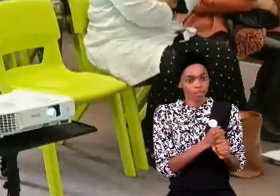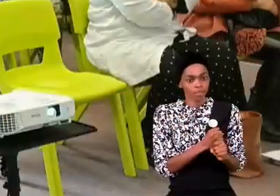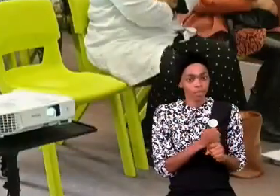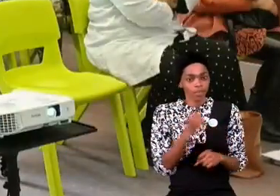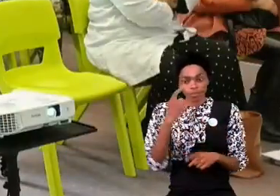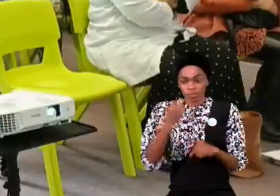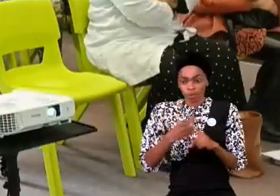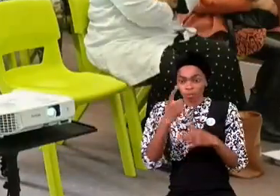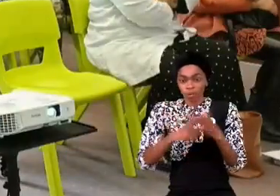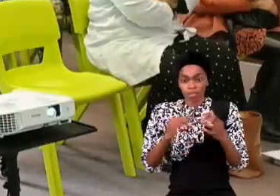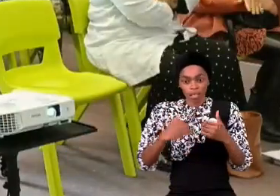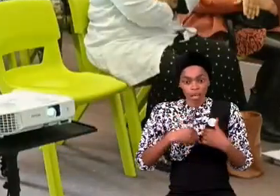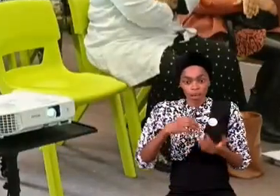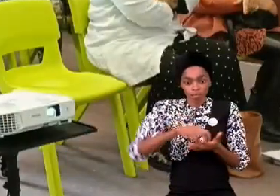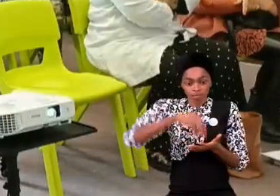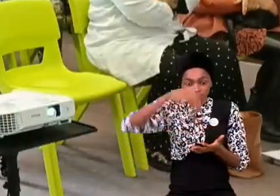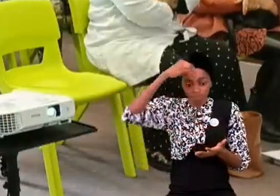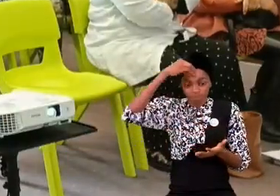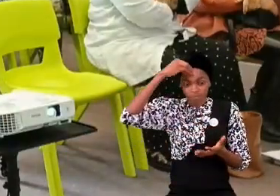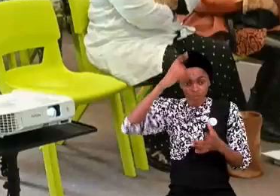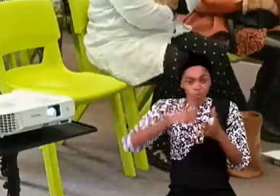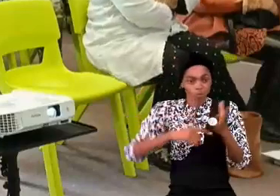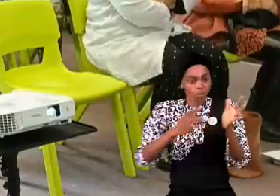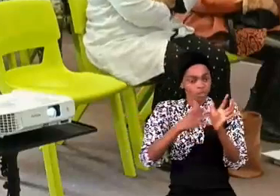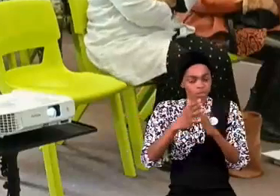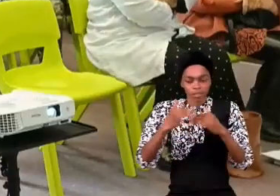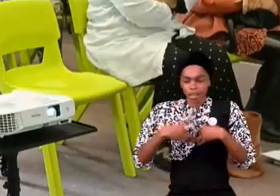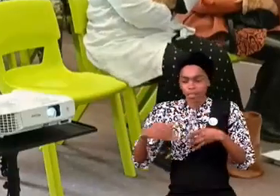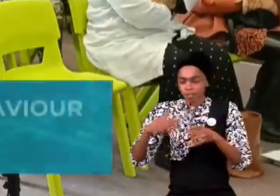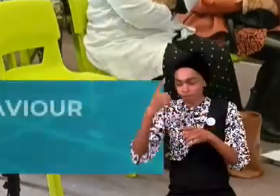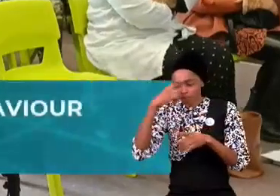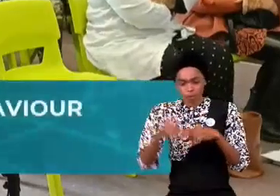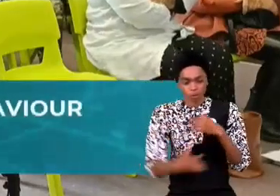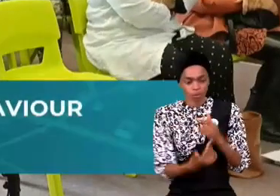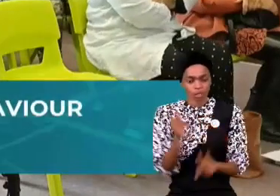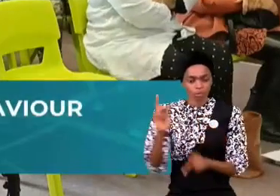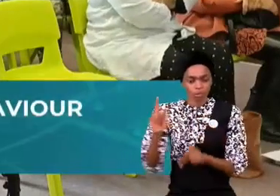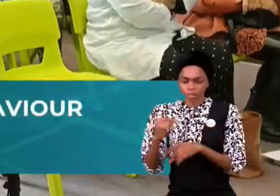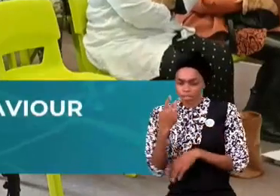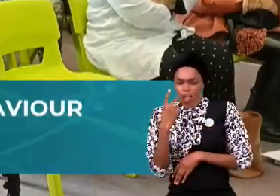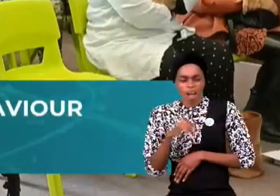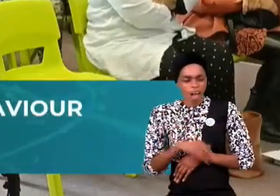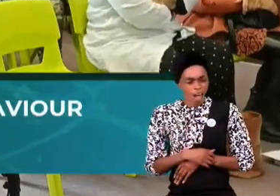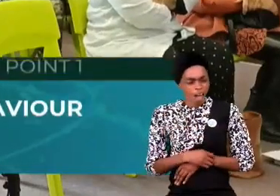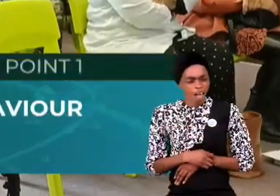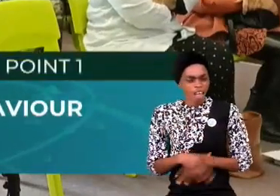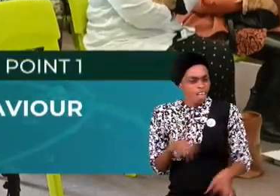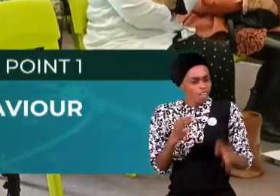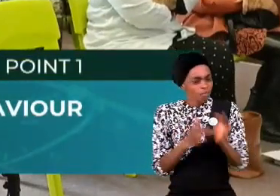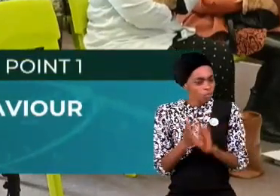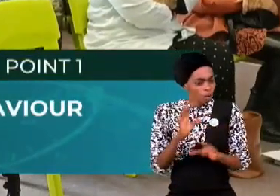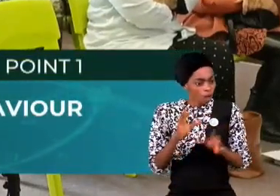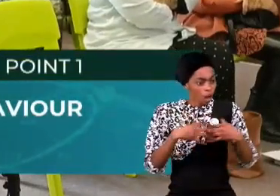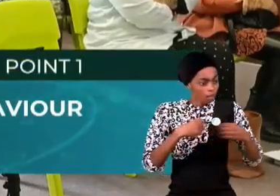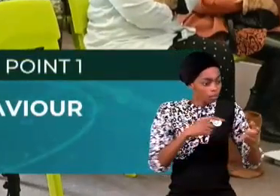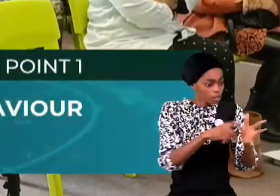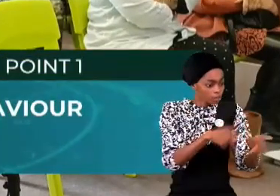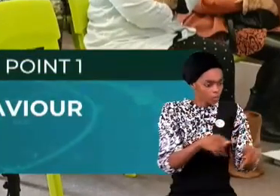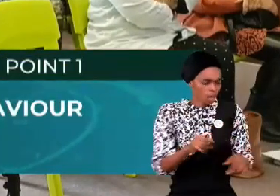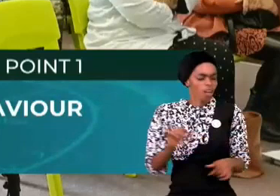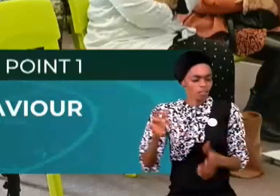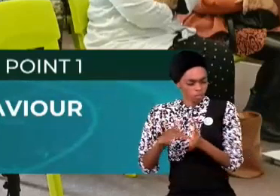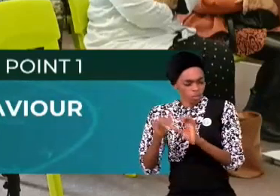that, he'll do my own. If he can do that, he'll do your own. Because faith comes by hearing,